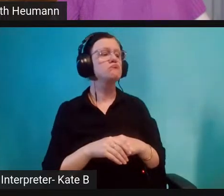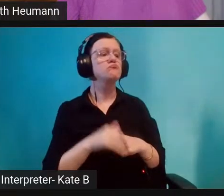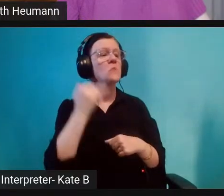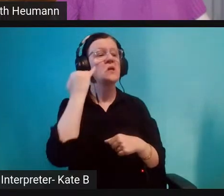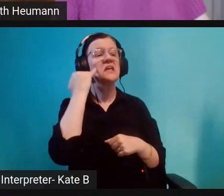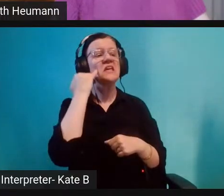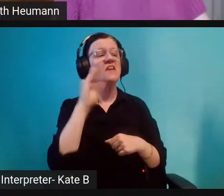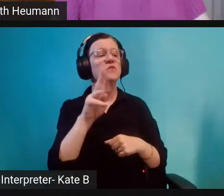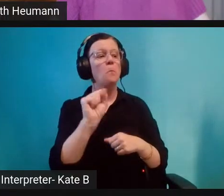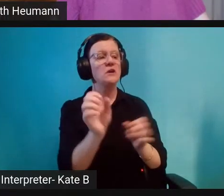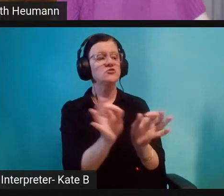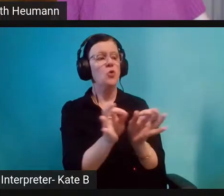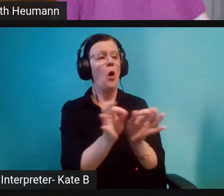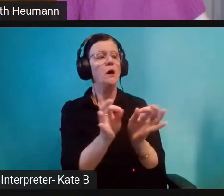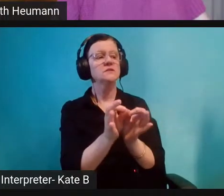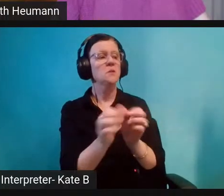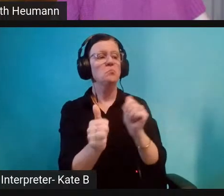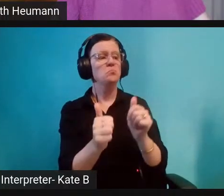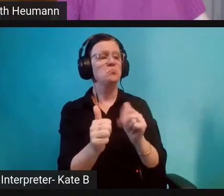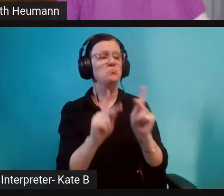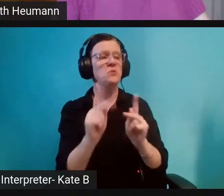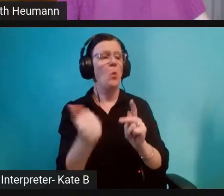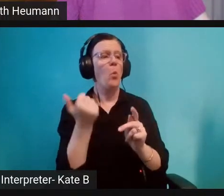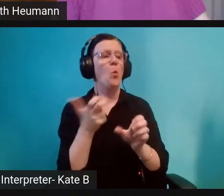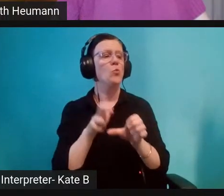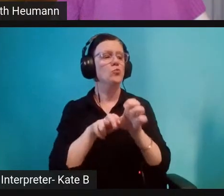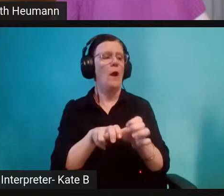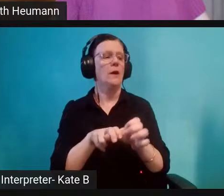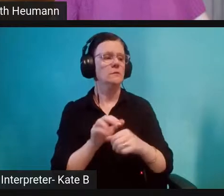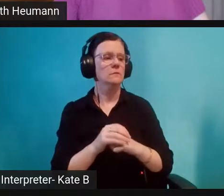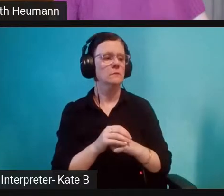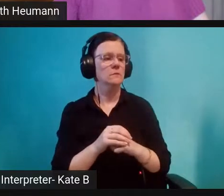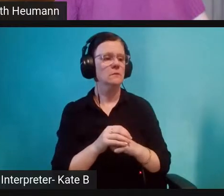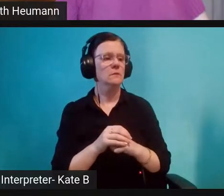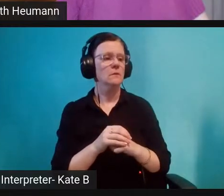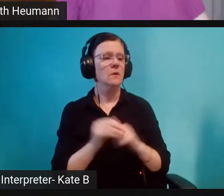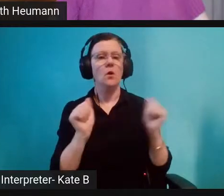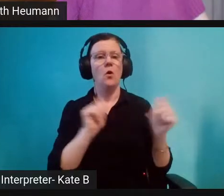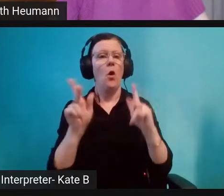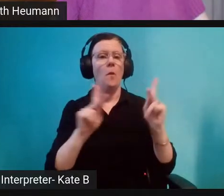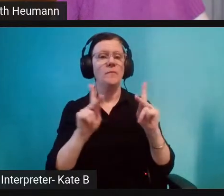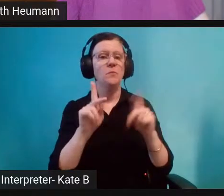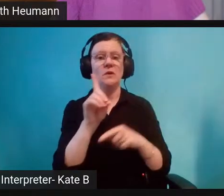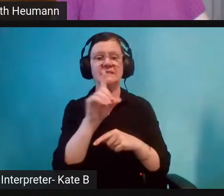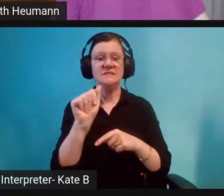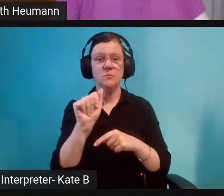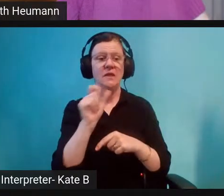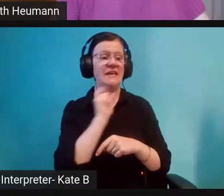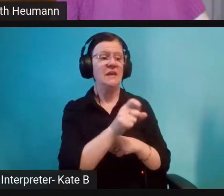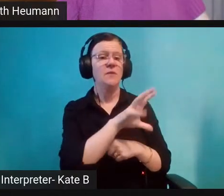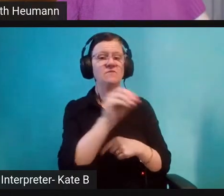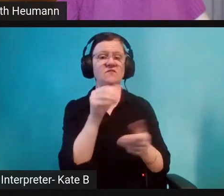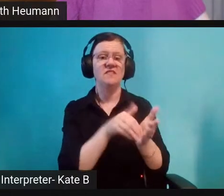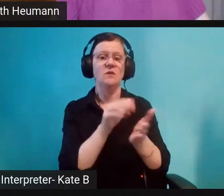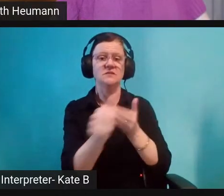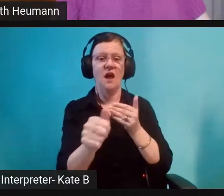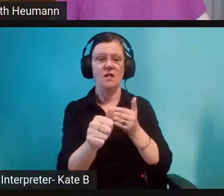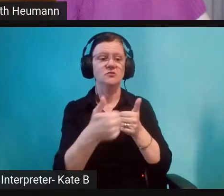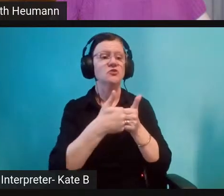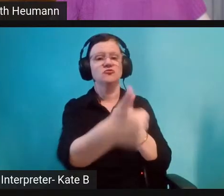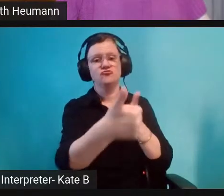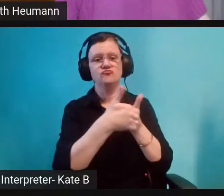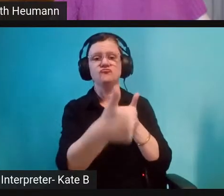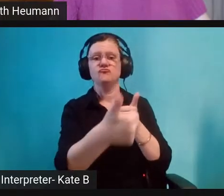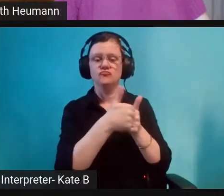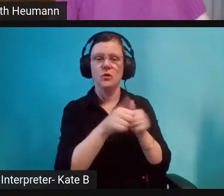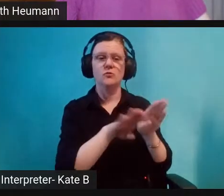to cost. And we should give every disabled person $50,000 so they could get door-to-door transit